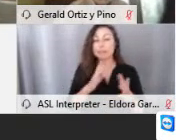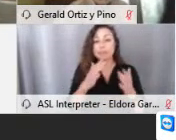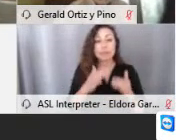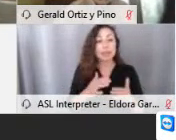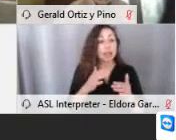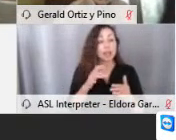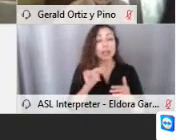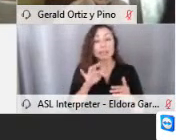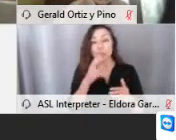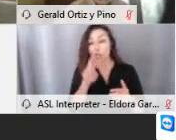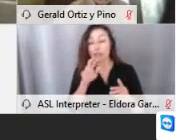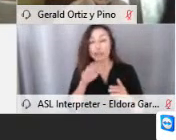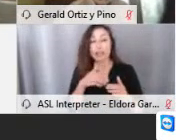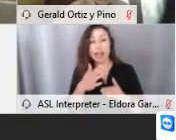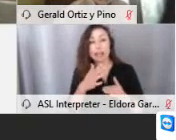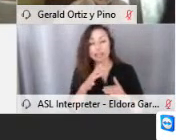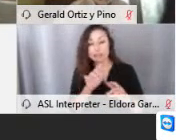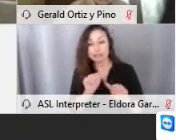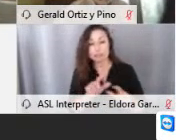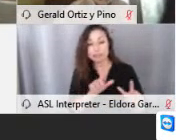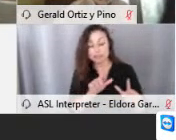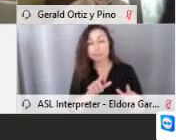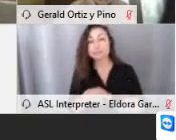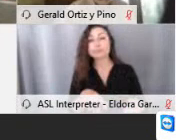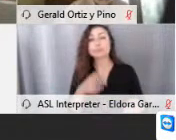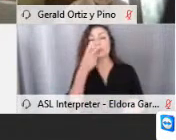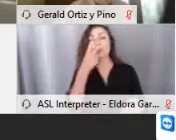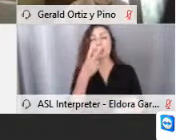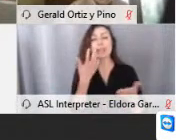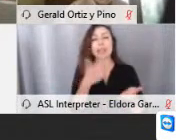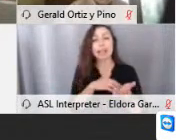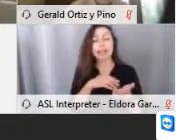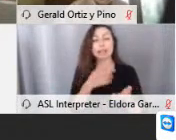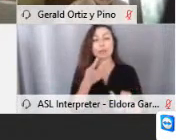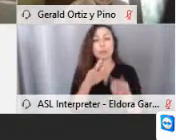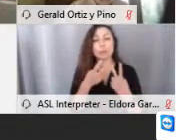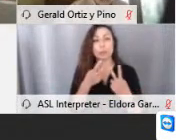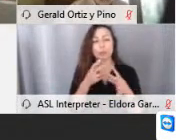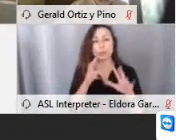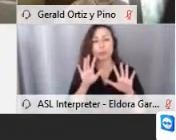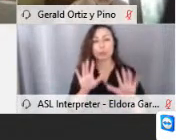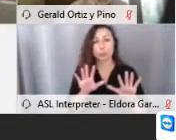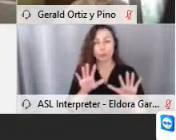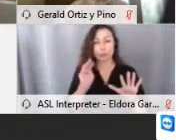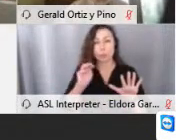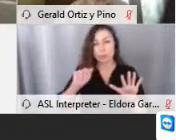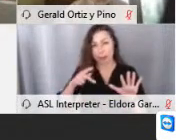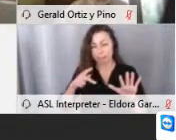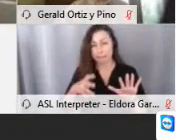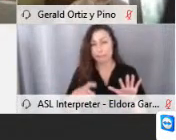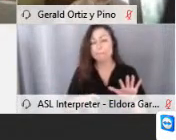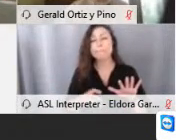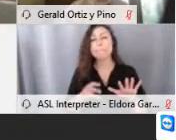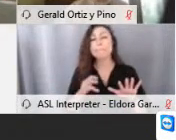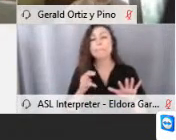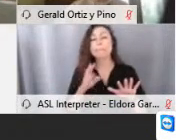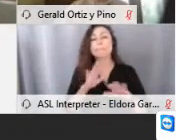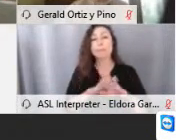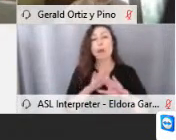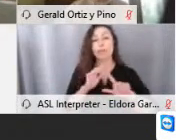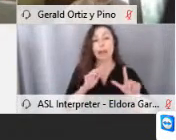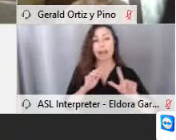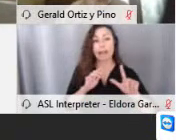next page, Nicole, you can see again two maps on the